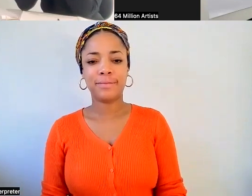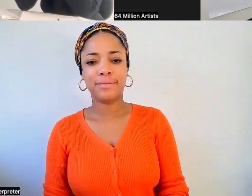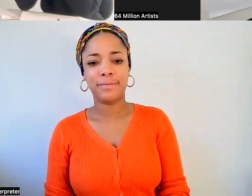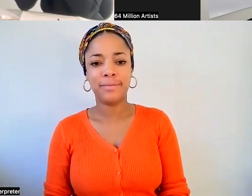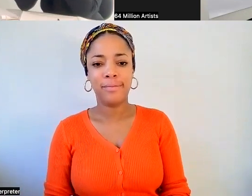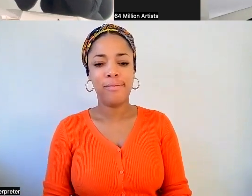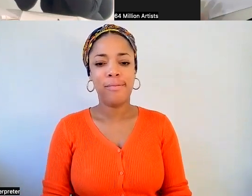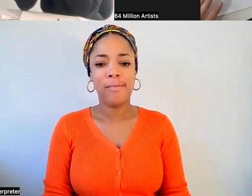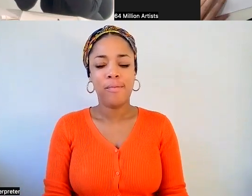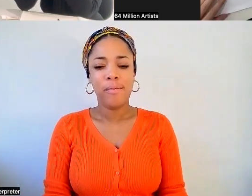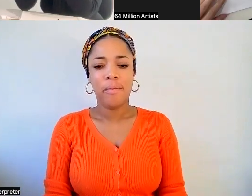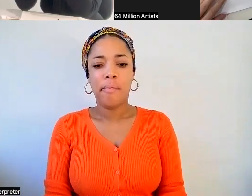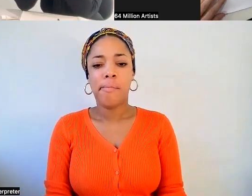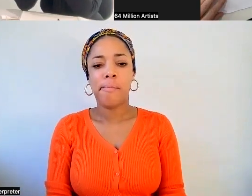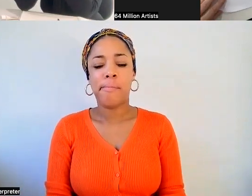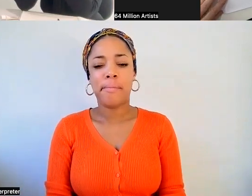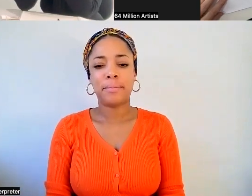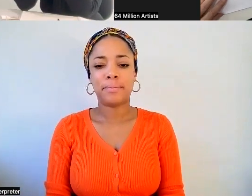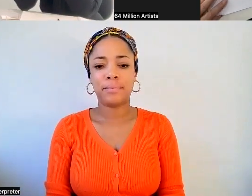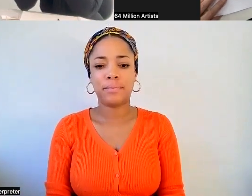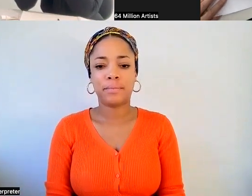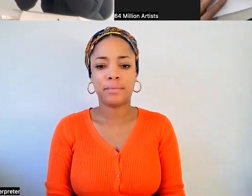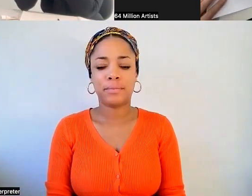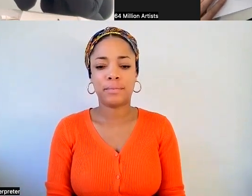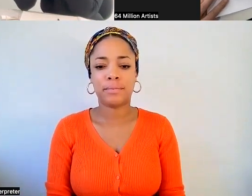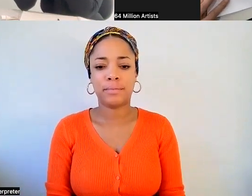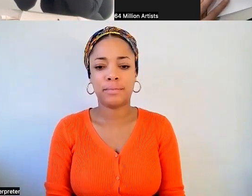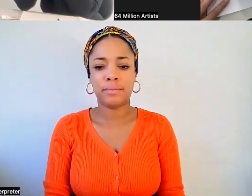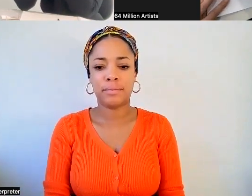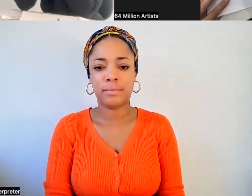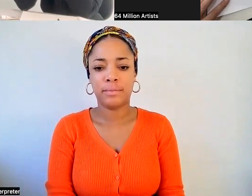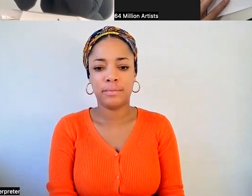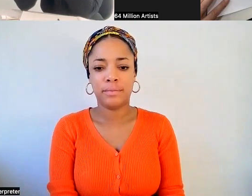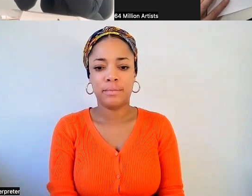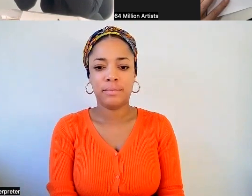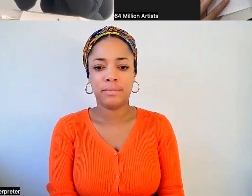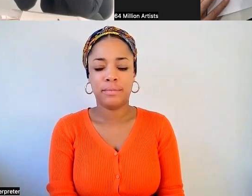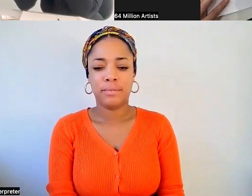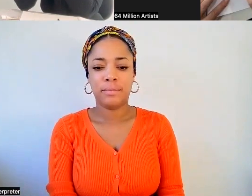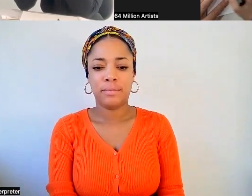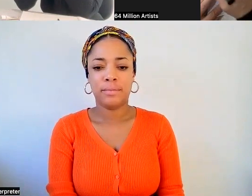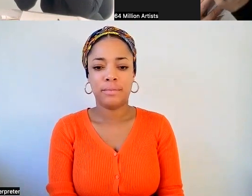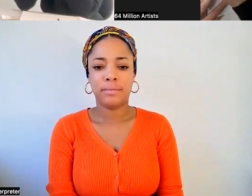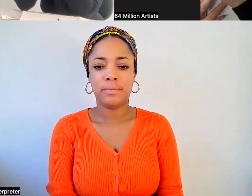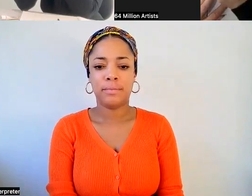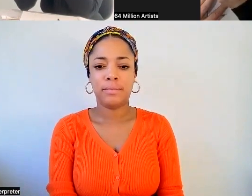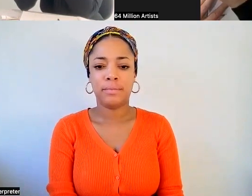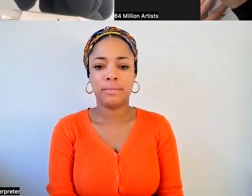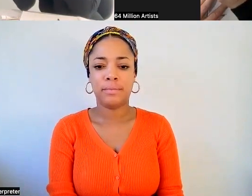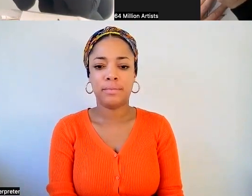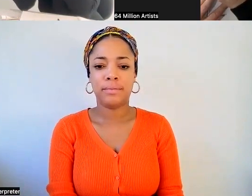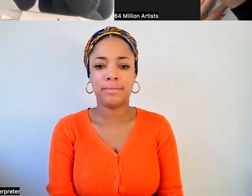on the surface of the bed. I'll stick with canvas for the moment, but I think I might have to change that. But anyway, hard, gritty canvas. And